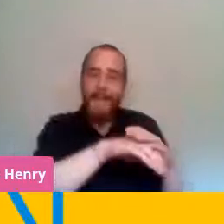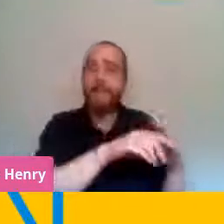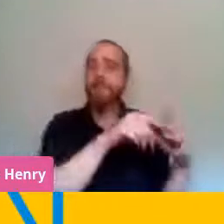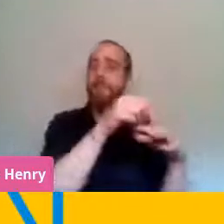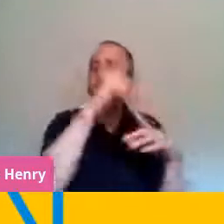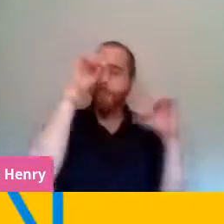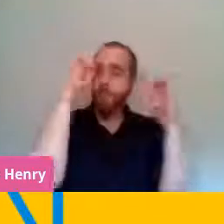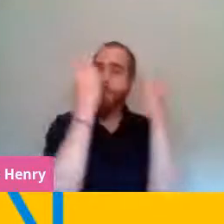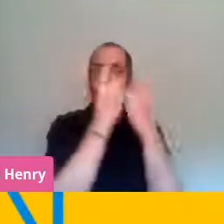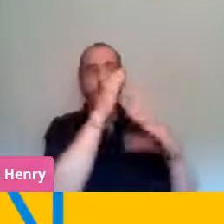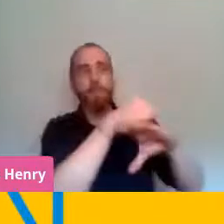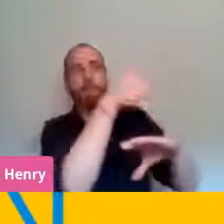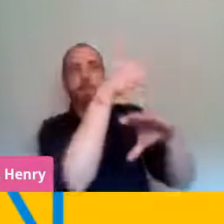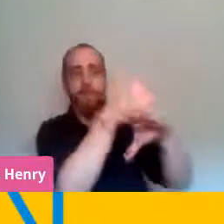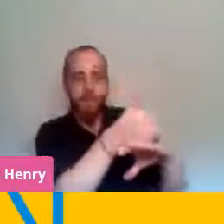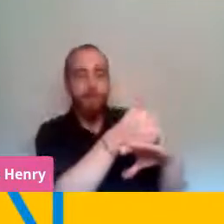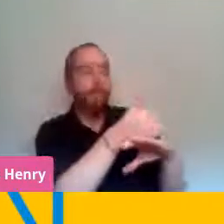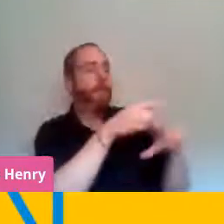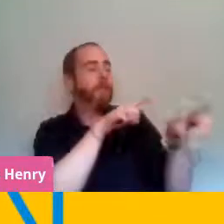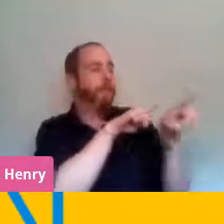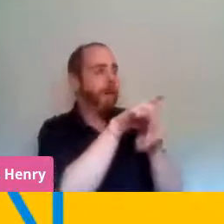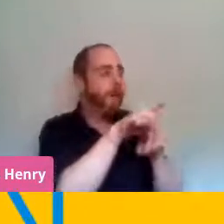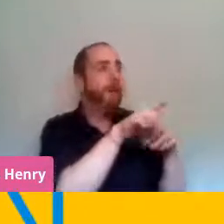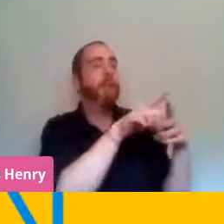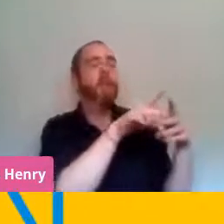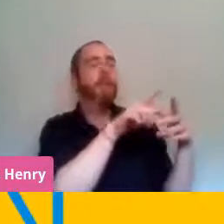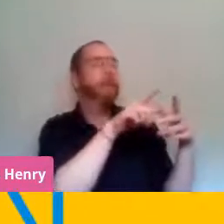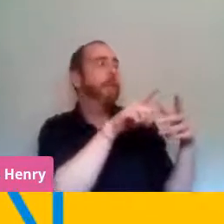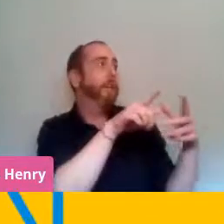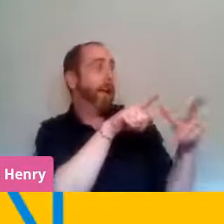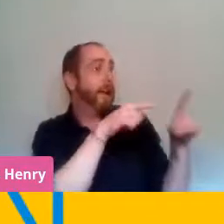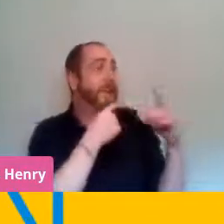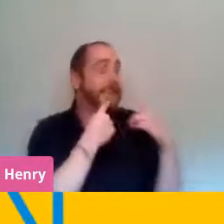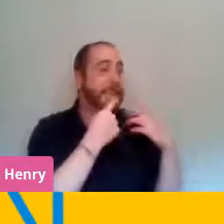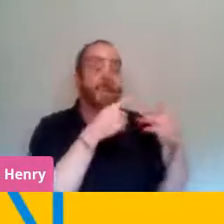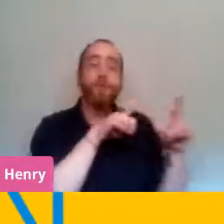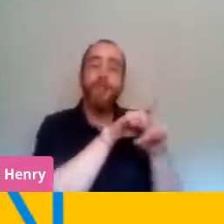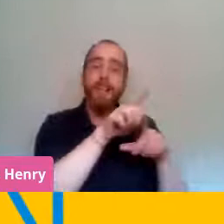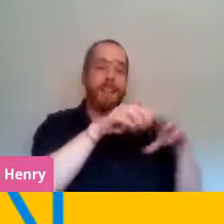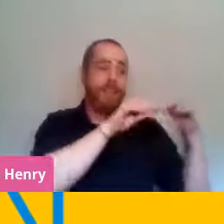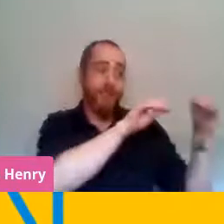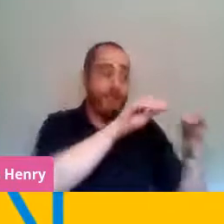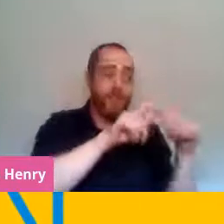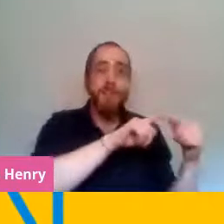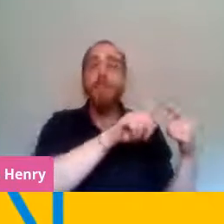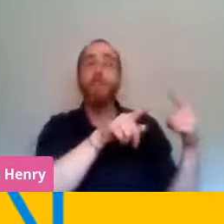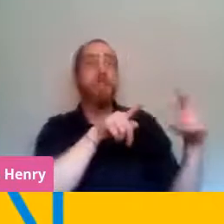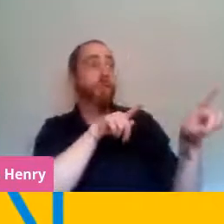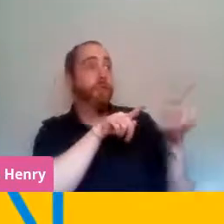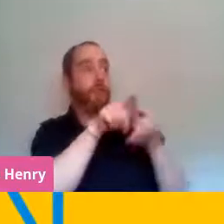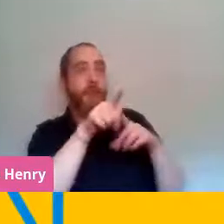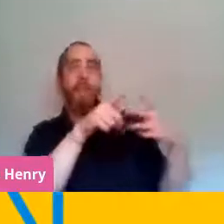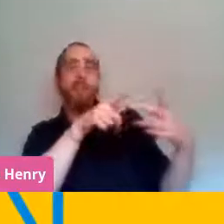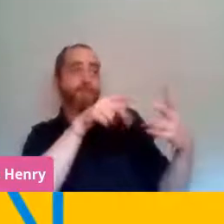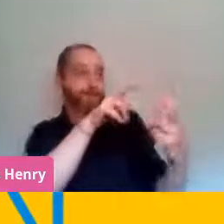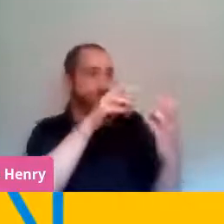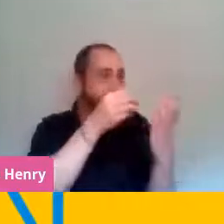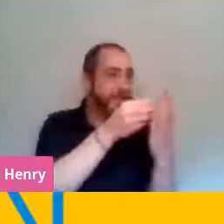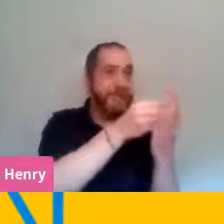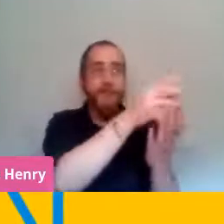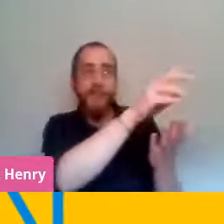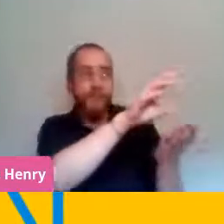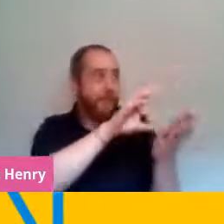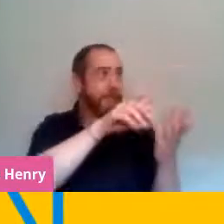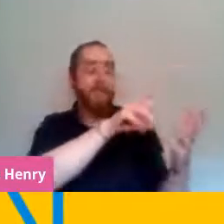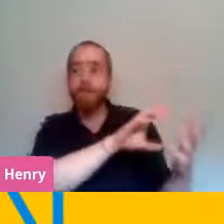other, and you're simultaneously being exploited in this particular way. This is happening because our contracts are grotesquely